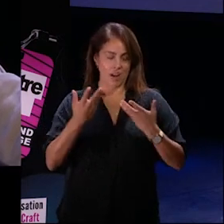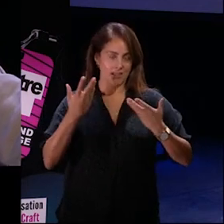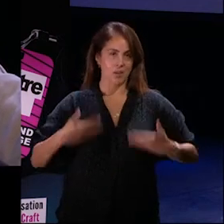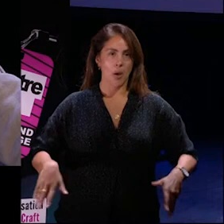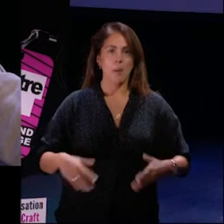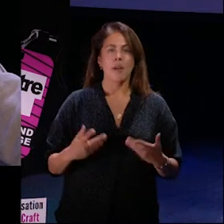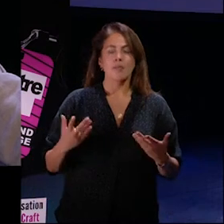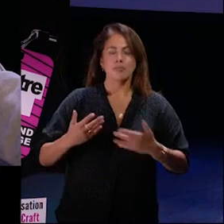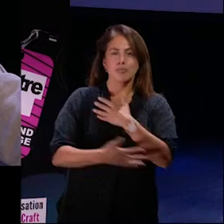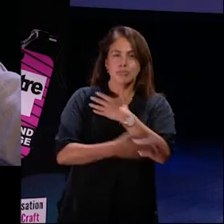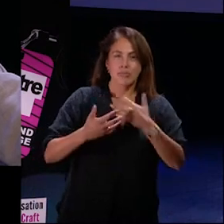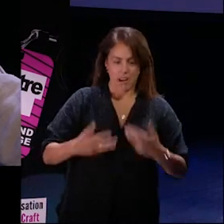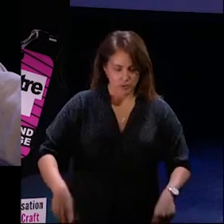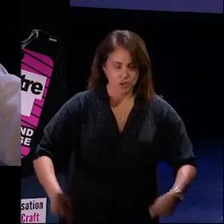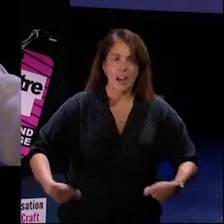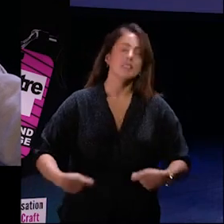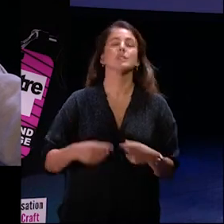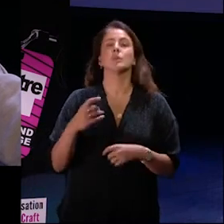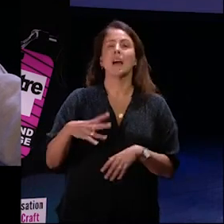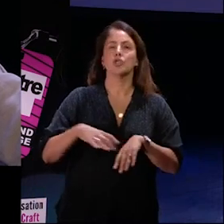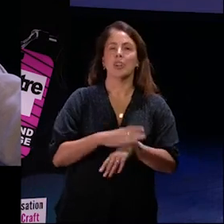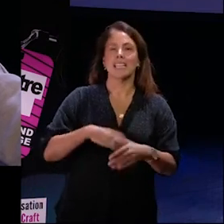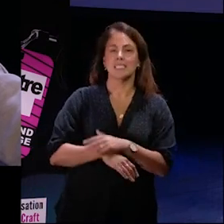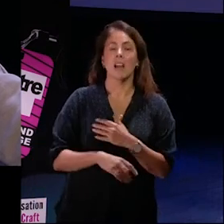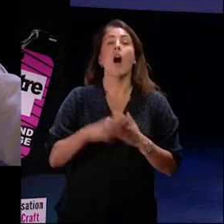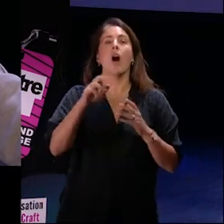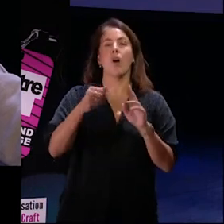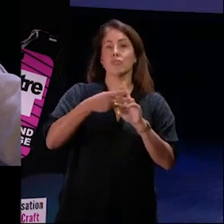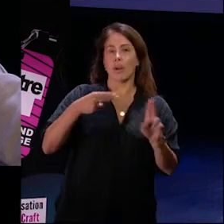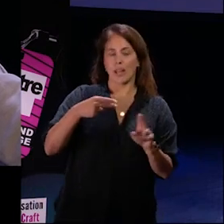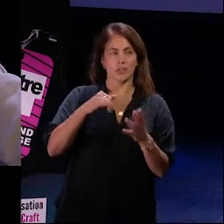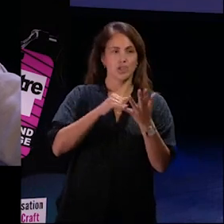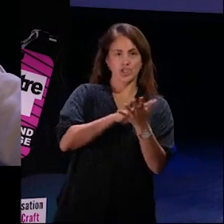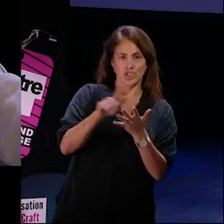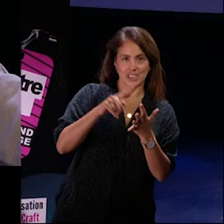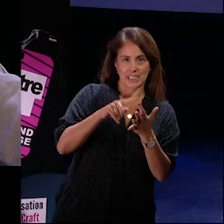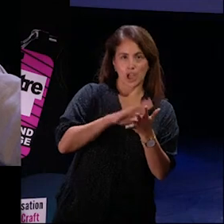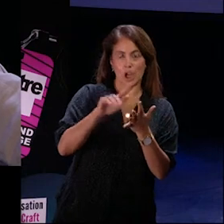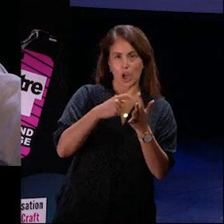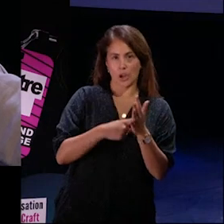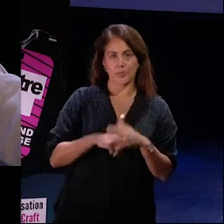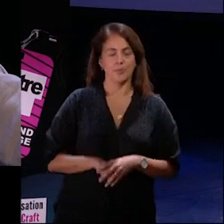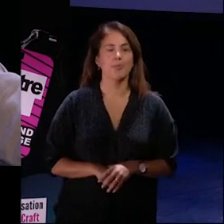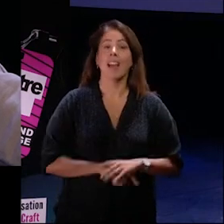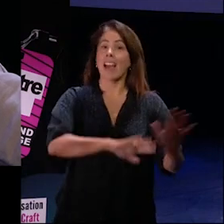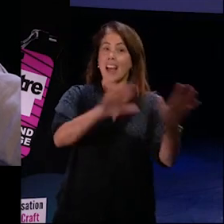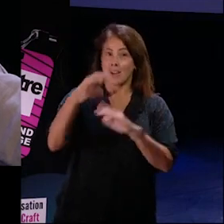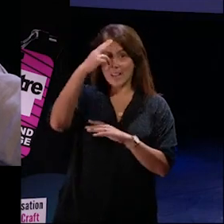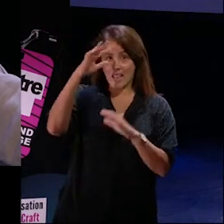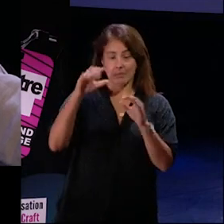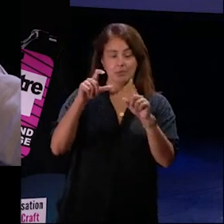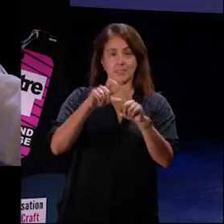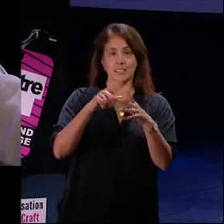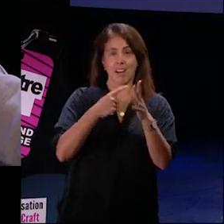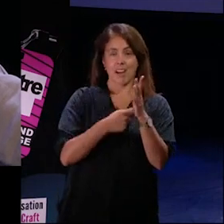brown trousers and white trainers. Your pronouns? Oh, and my pronouns, sorry, are she, her. Hi everyone, my name is Darcy.